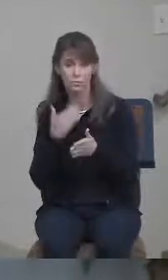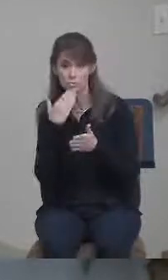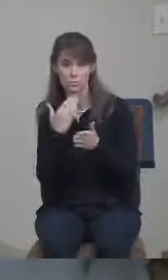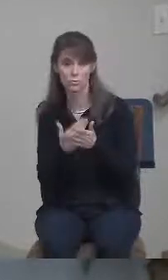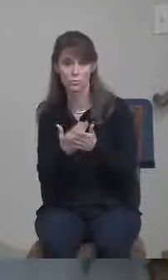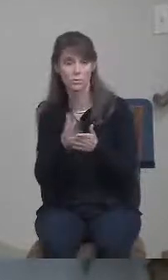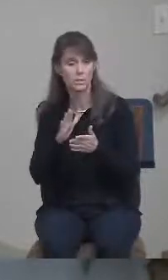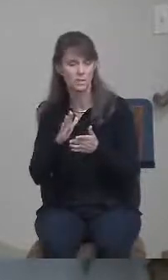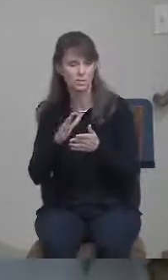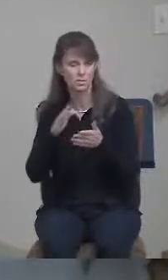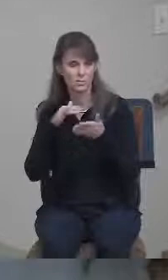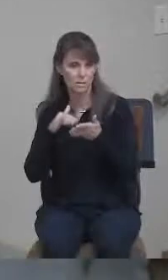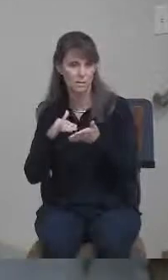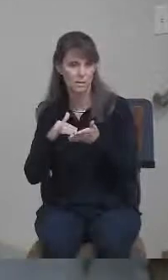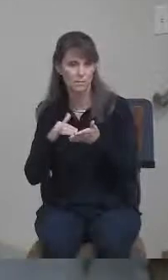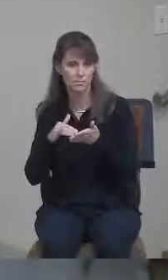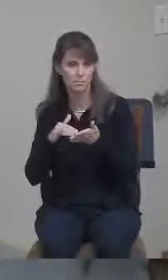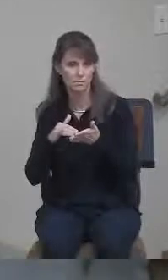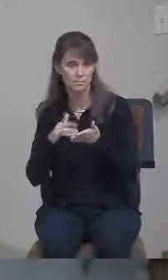then